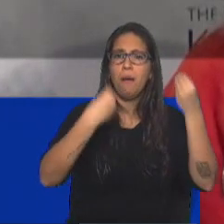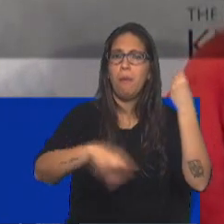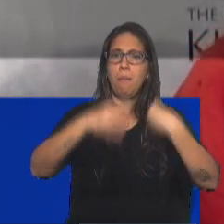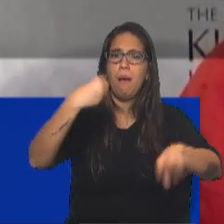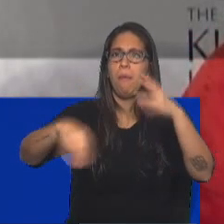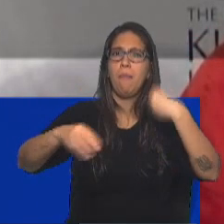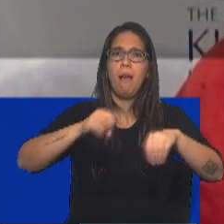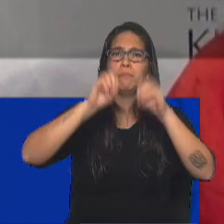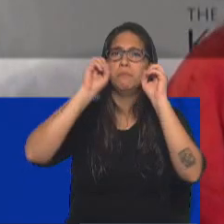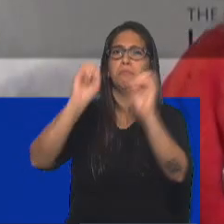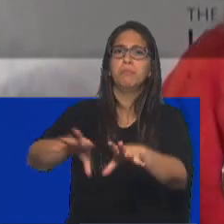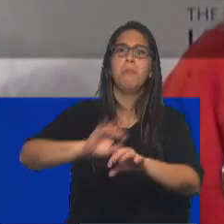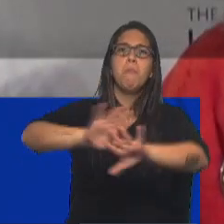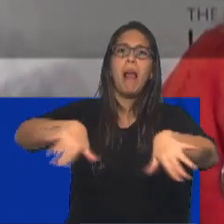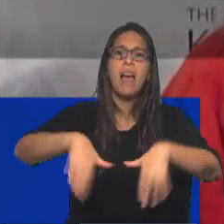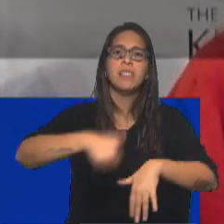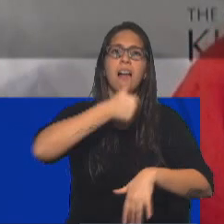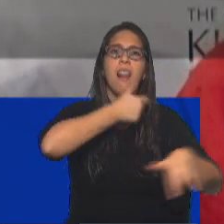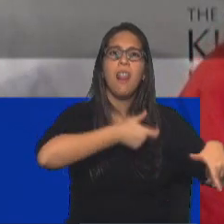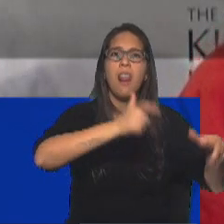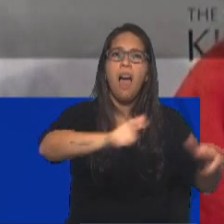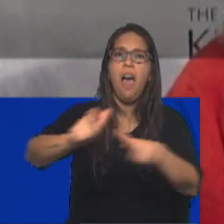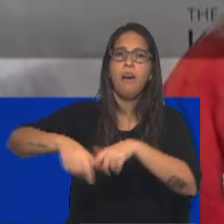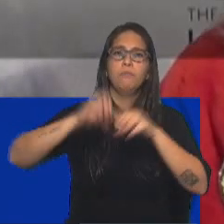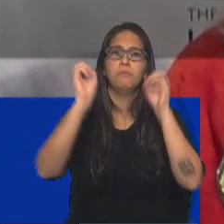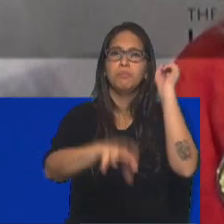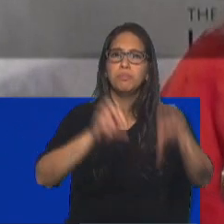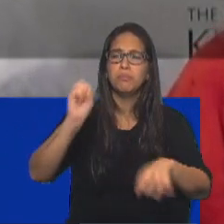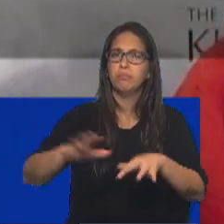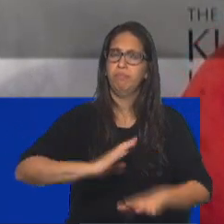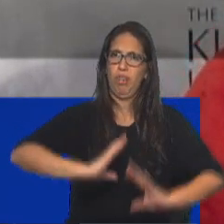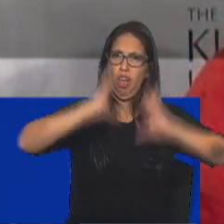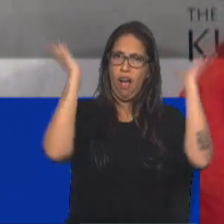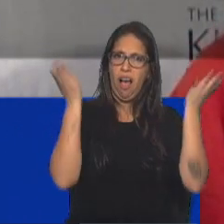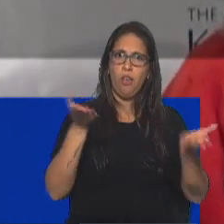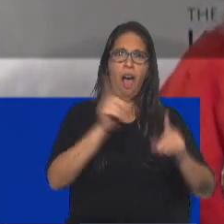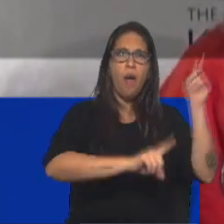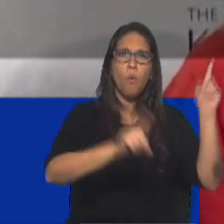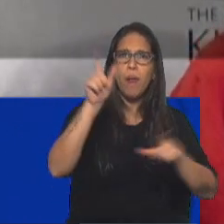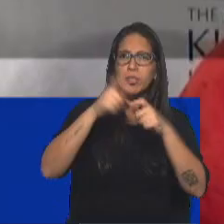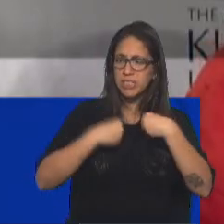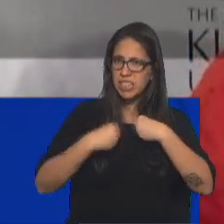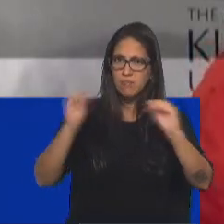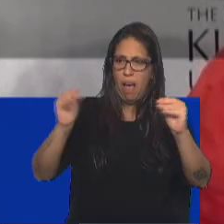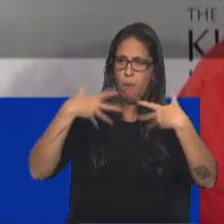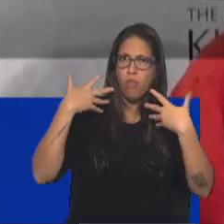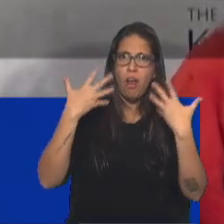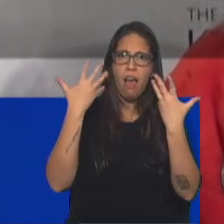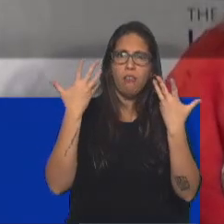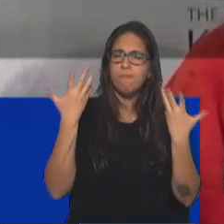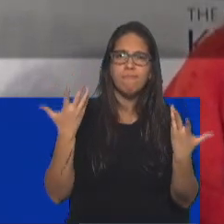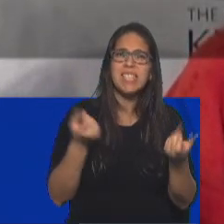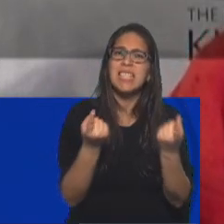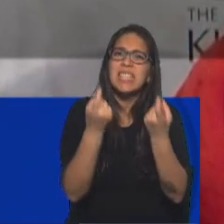lakes and onto their beaches. People who feel let down and taken for granted and